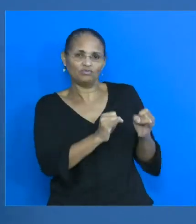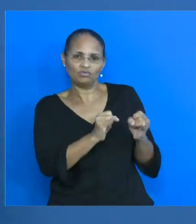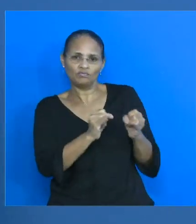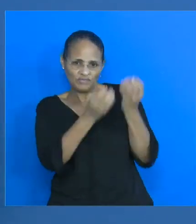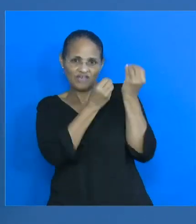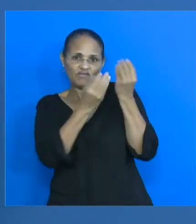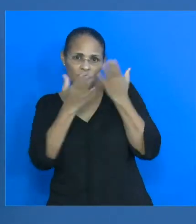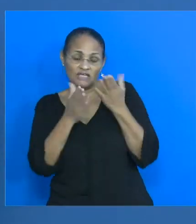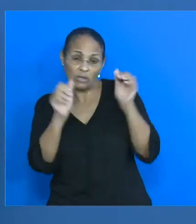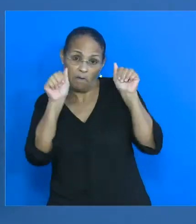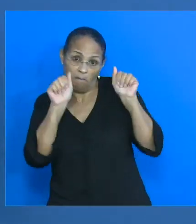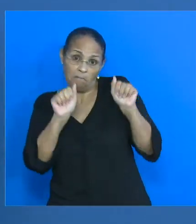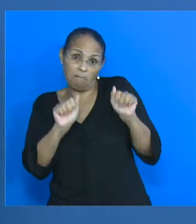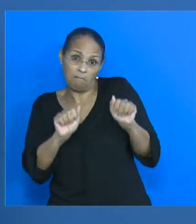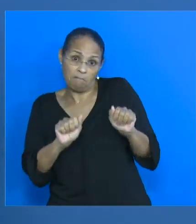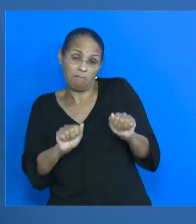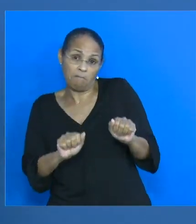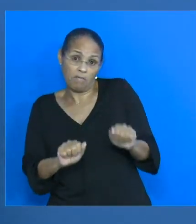possibly could